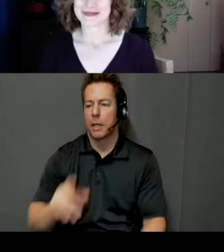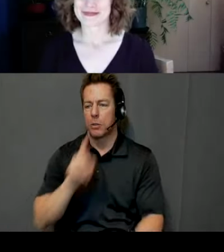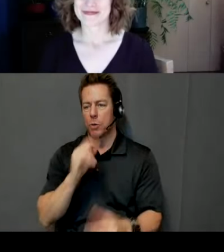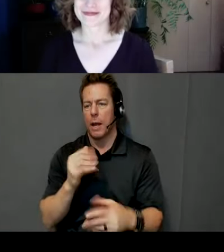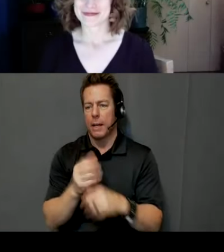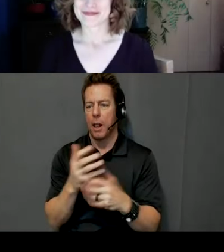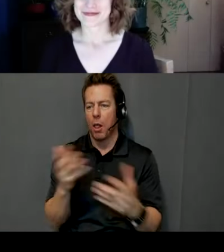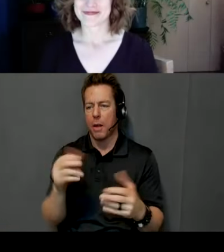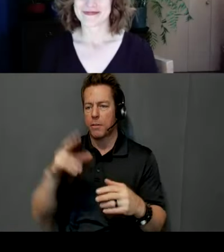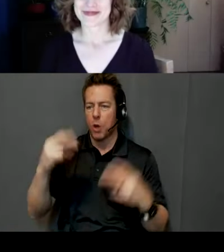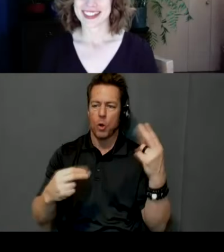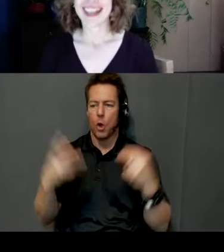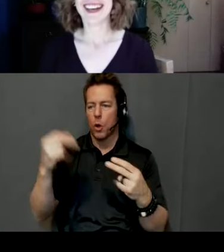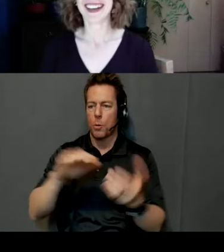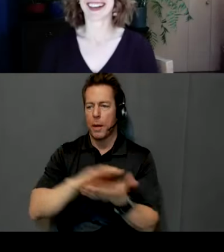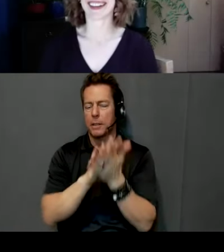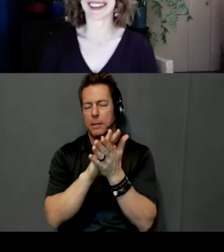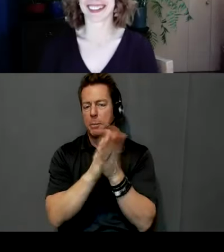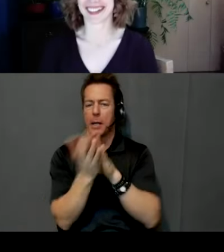no's, but I turn them into yeses.